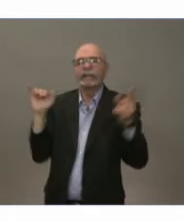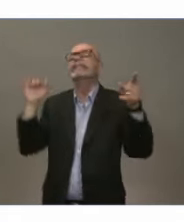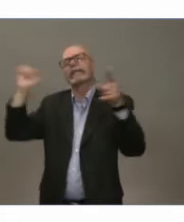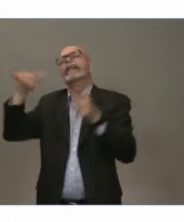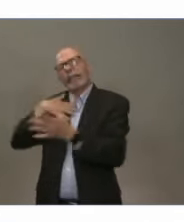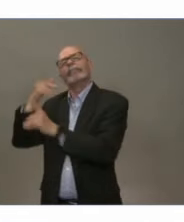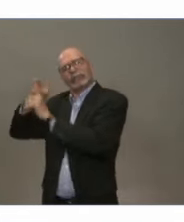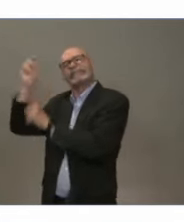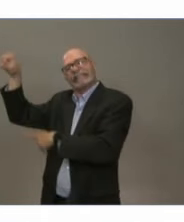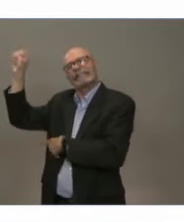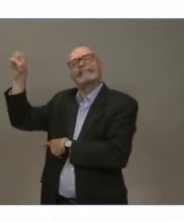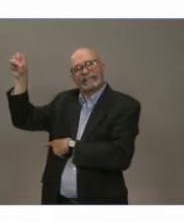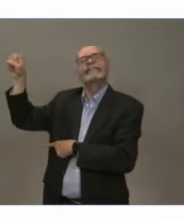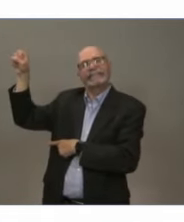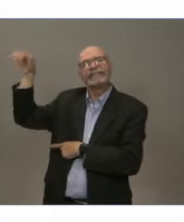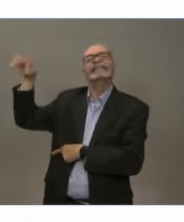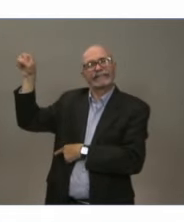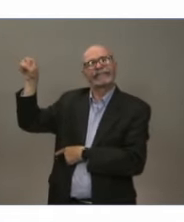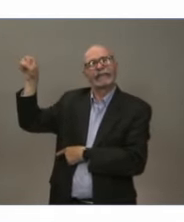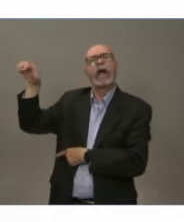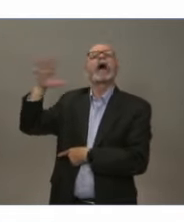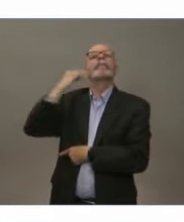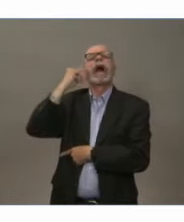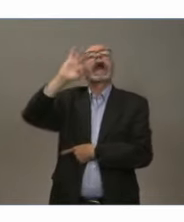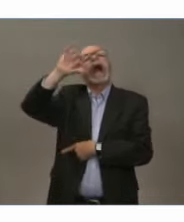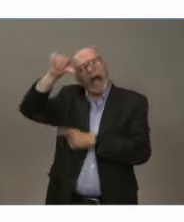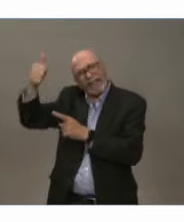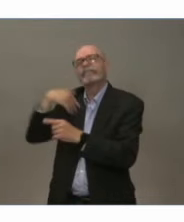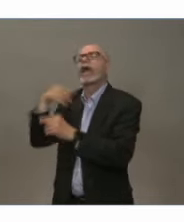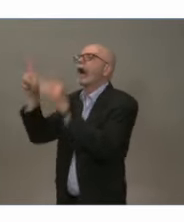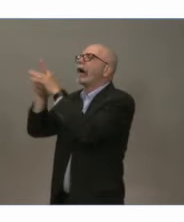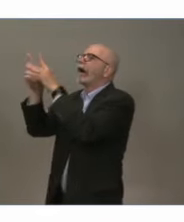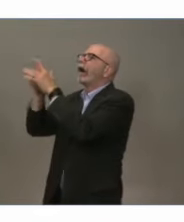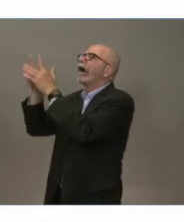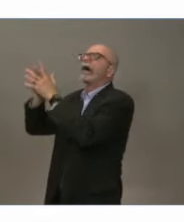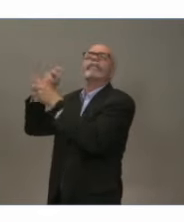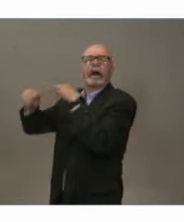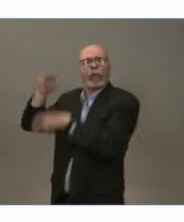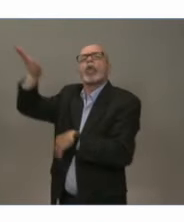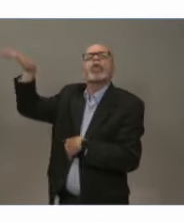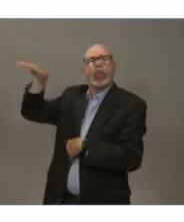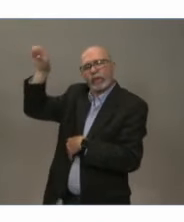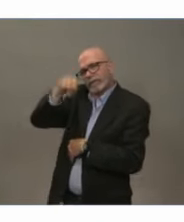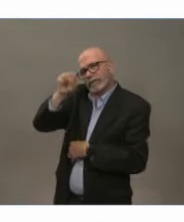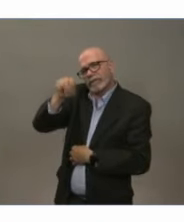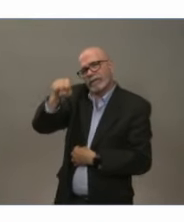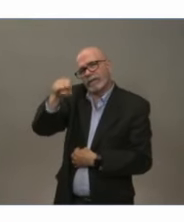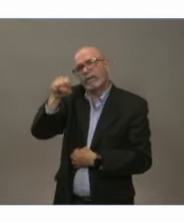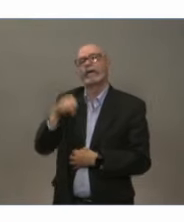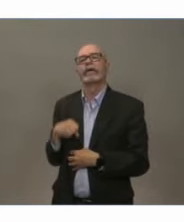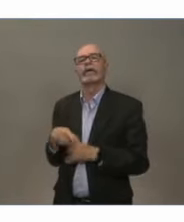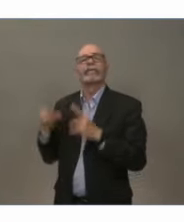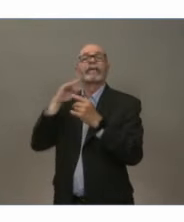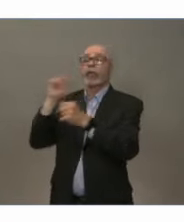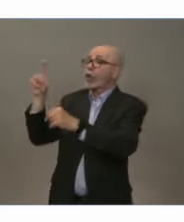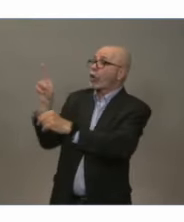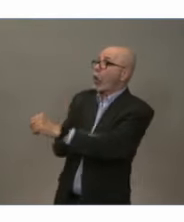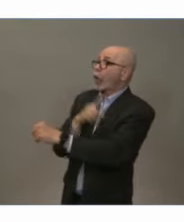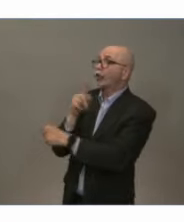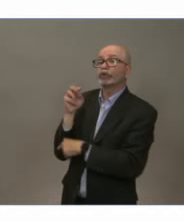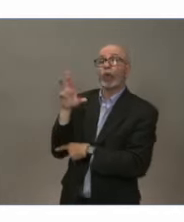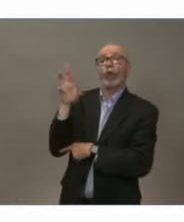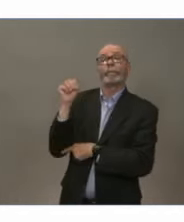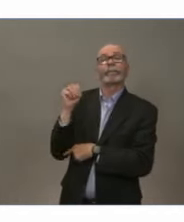those communities, but one of the challenges we have is that in a number of our long-term care facilities in the HRM area, there